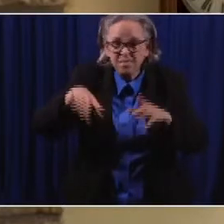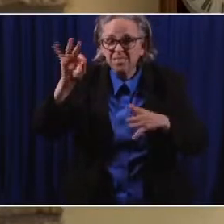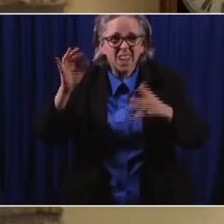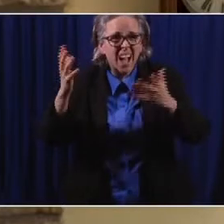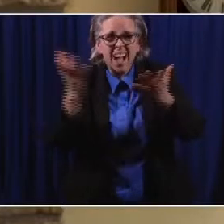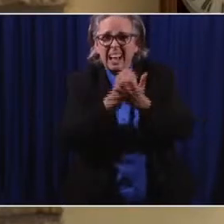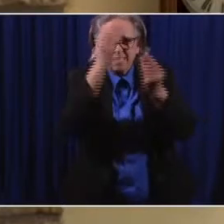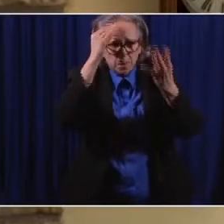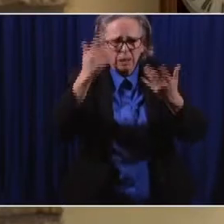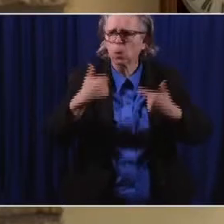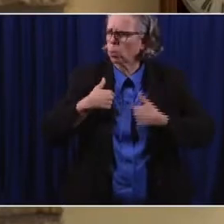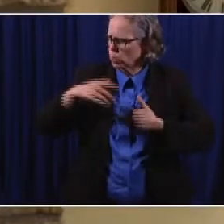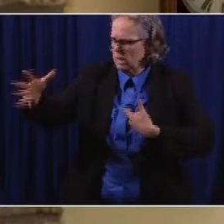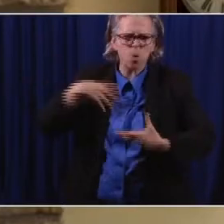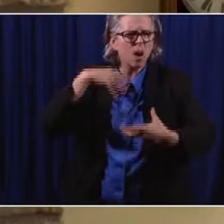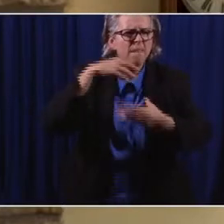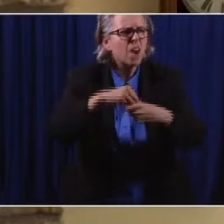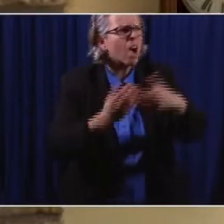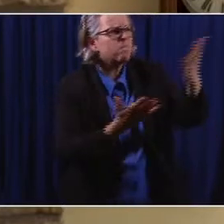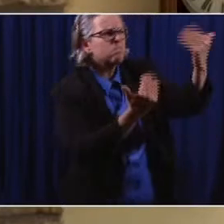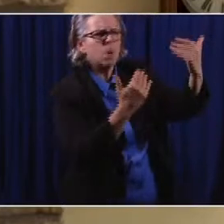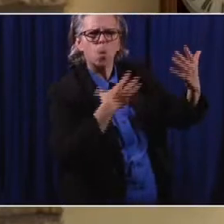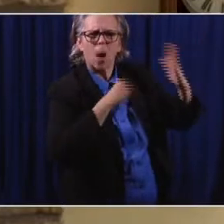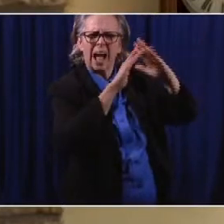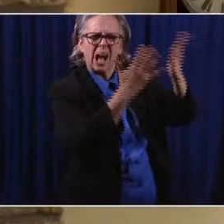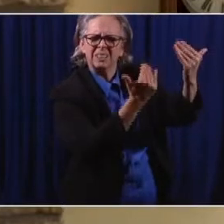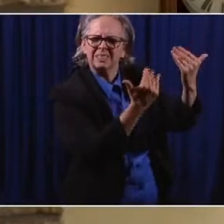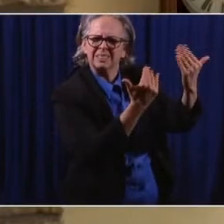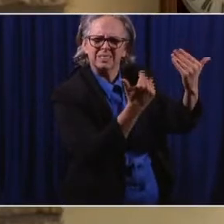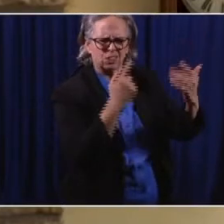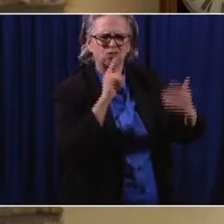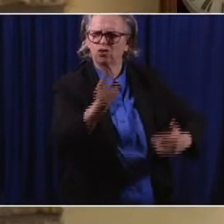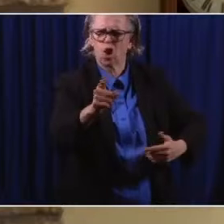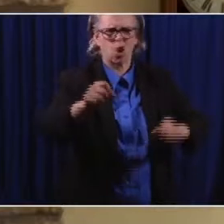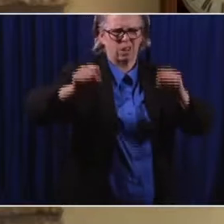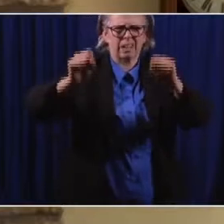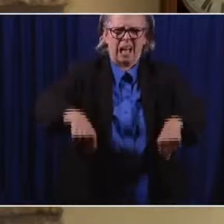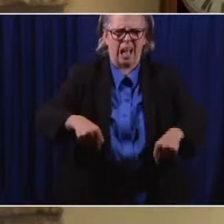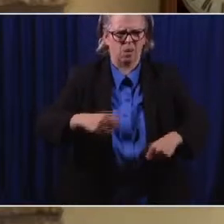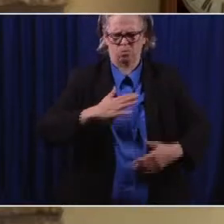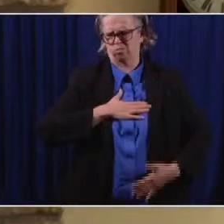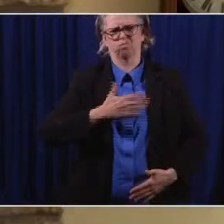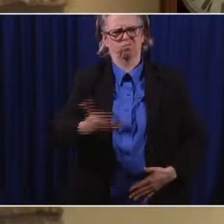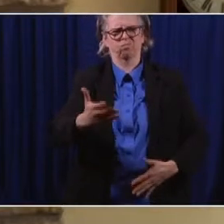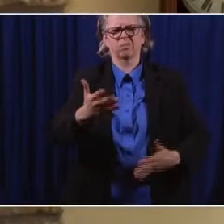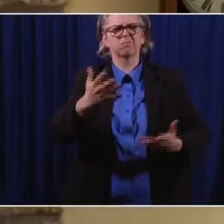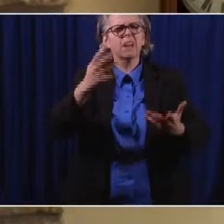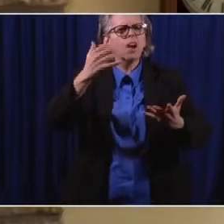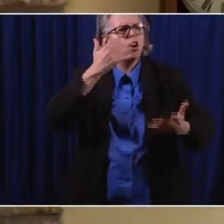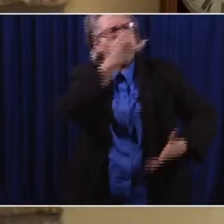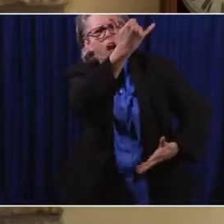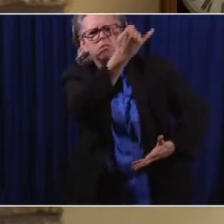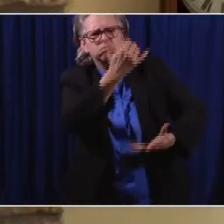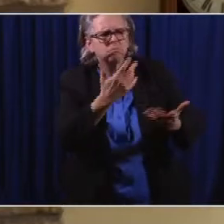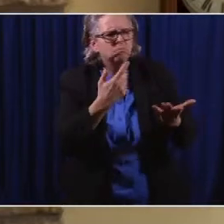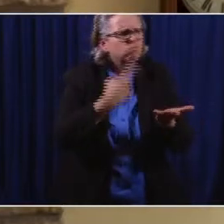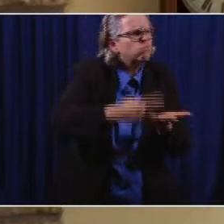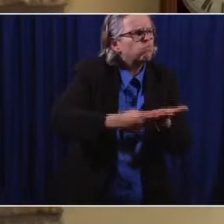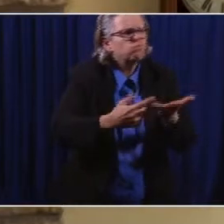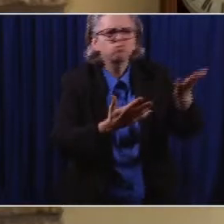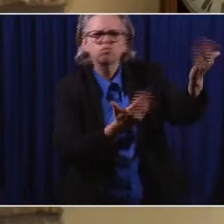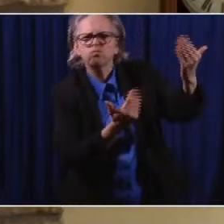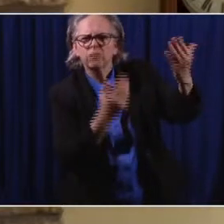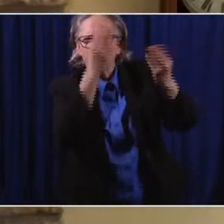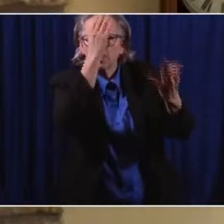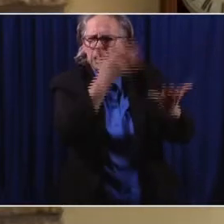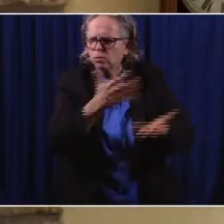hospitals needed that information, we would certainly make the phone call, do whatever needed to be done. But they are